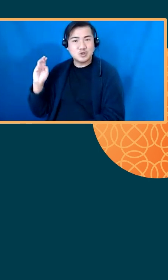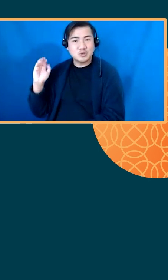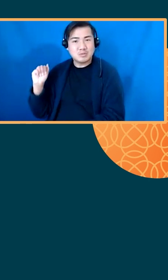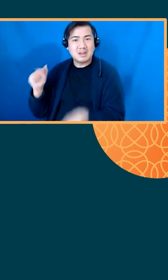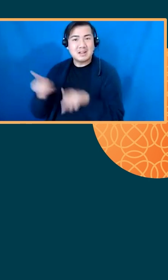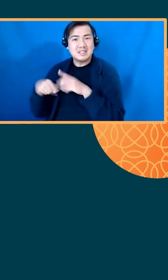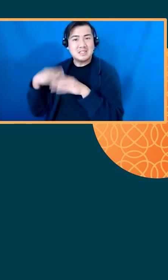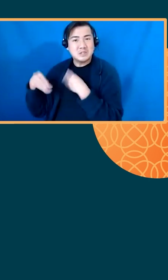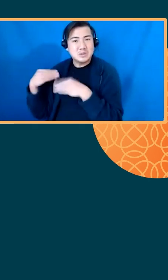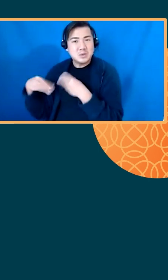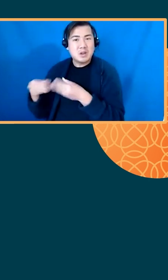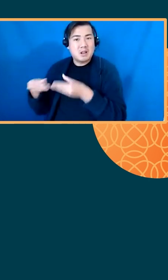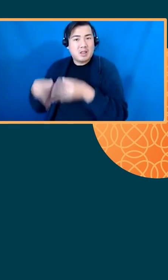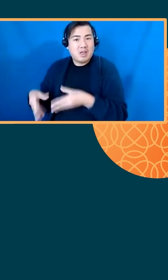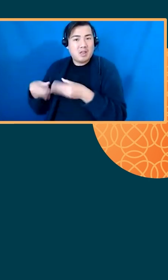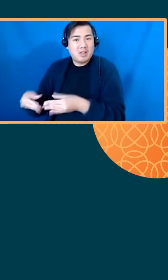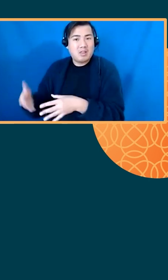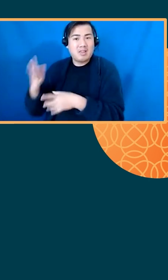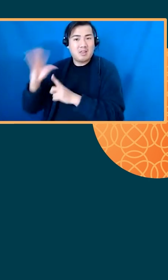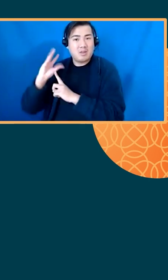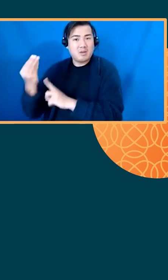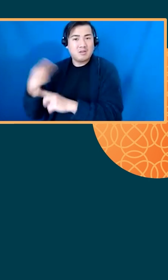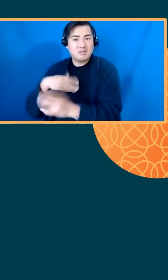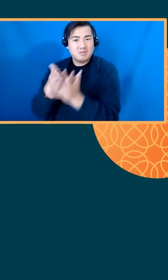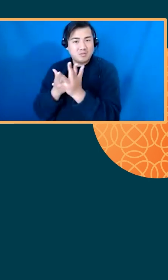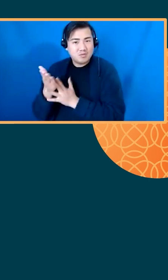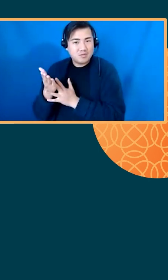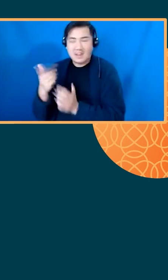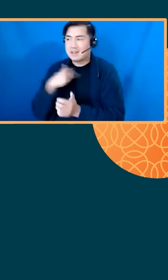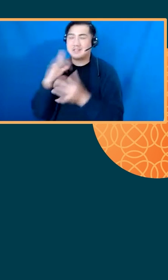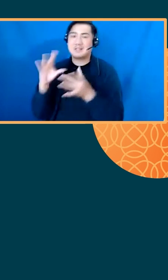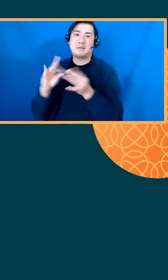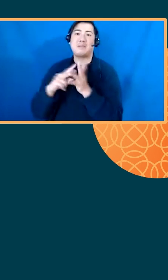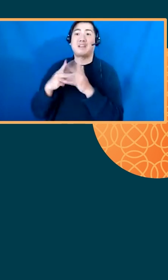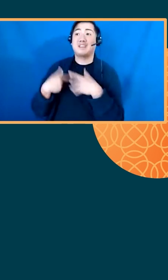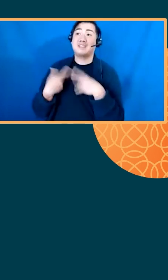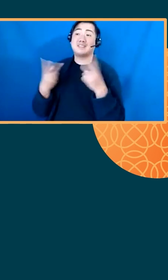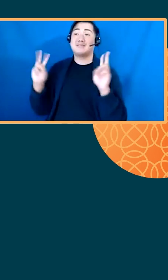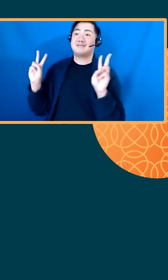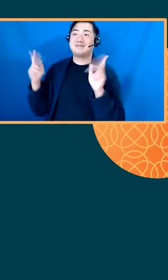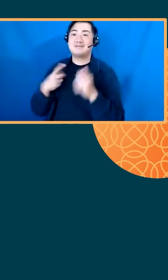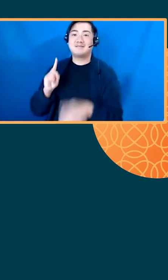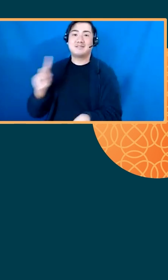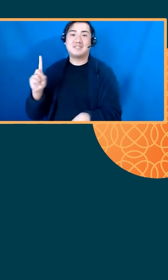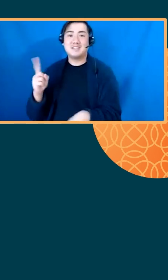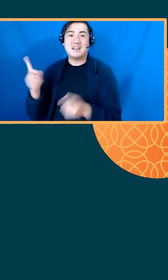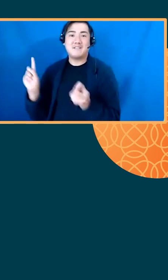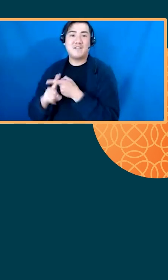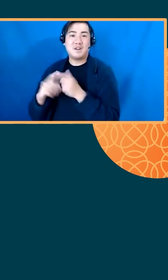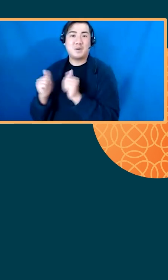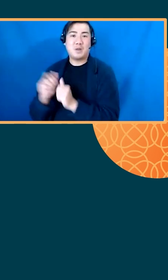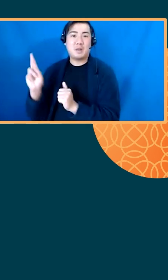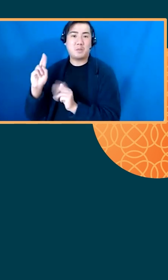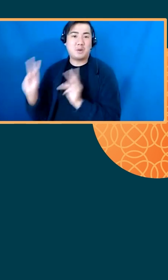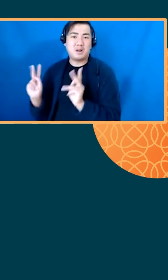of culture that they're experiencing. Like I'm not saying like go be best friends with a Republican.